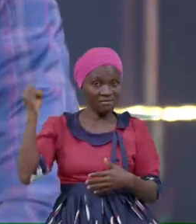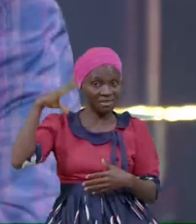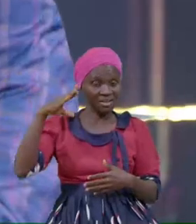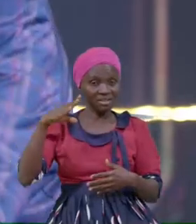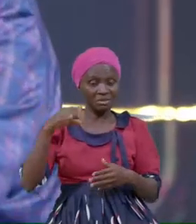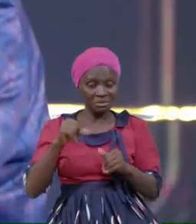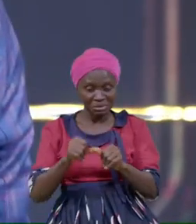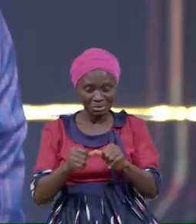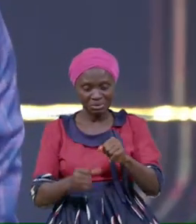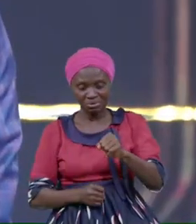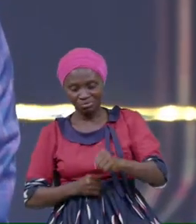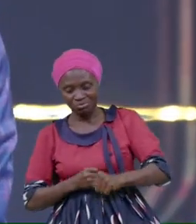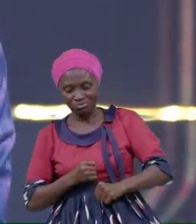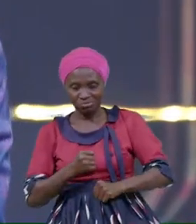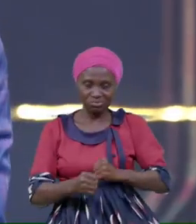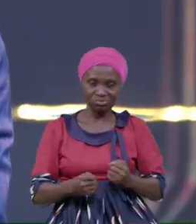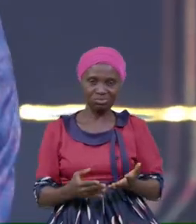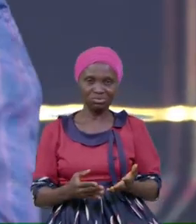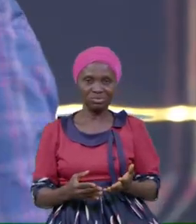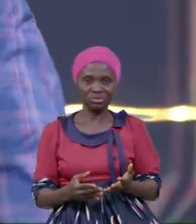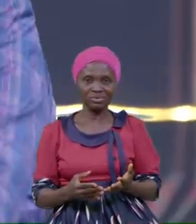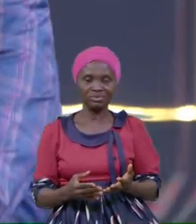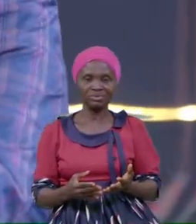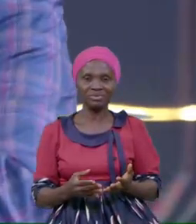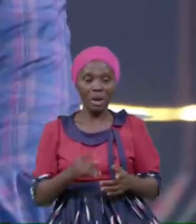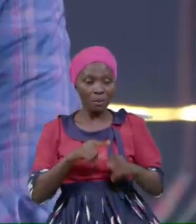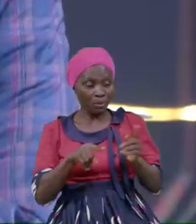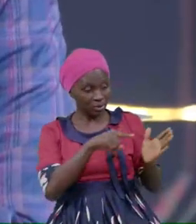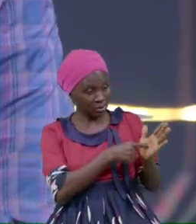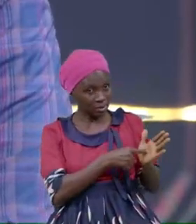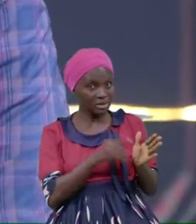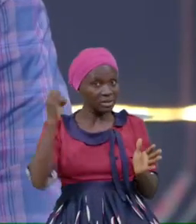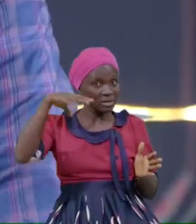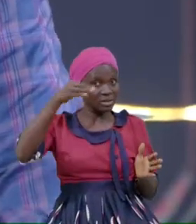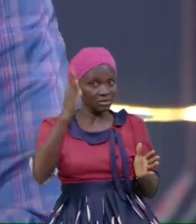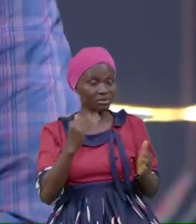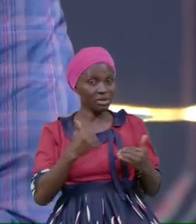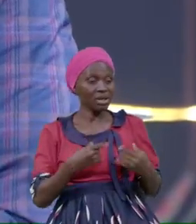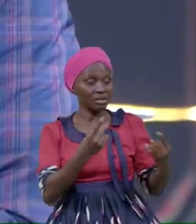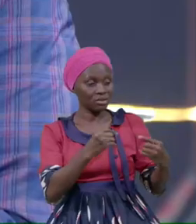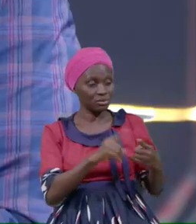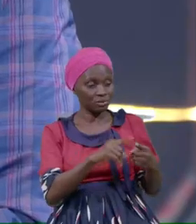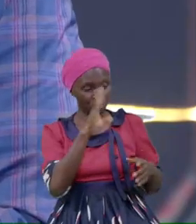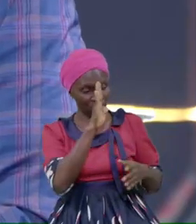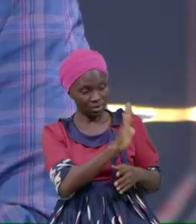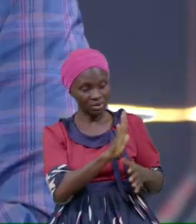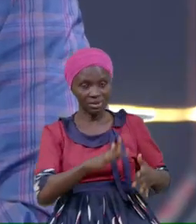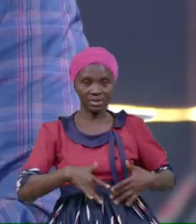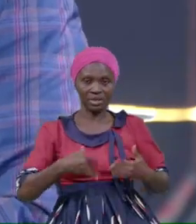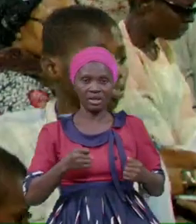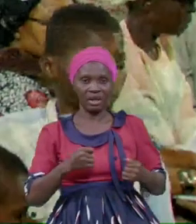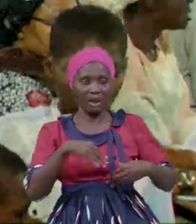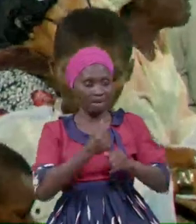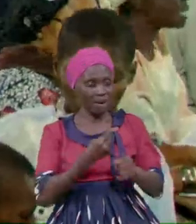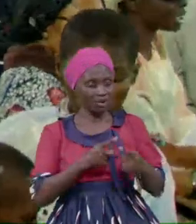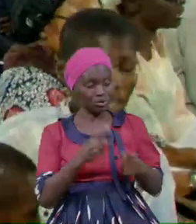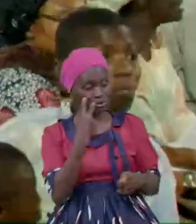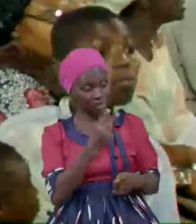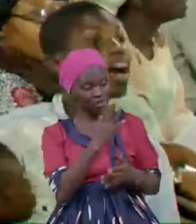of God that came to his life makes her to see something. something good will see in your life.